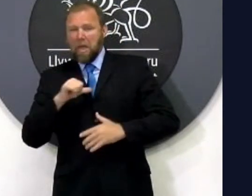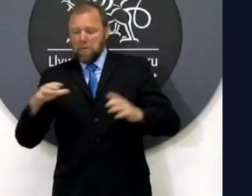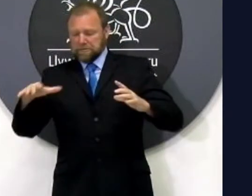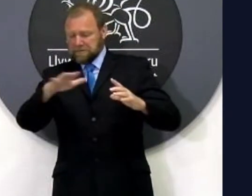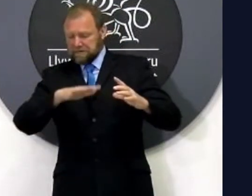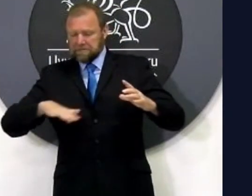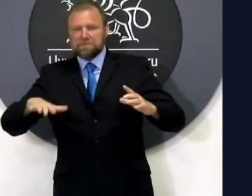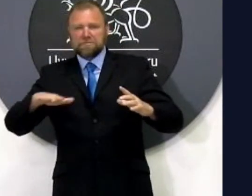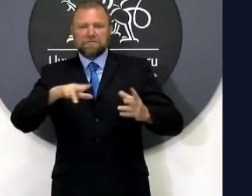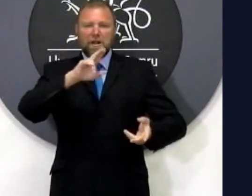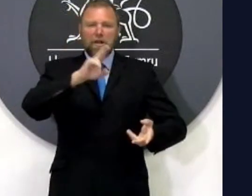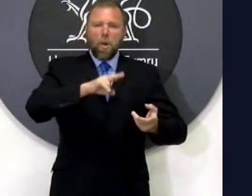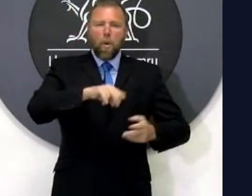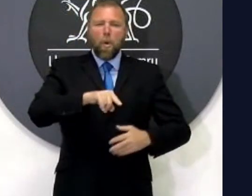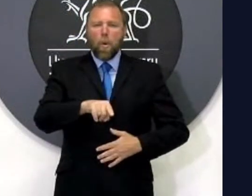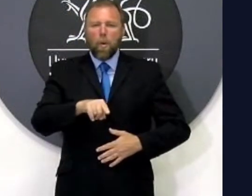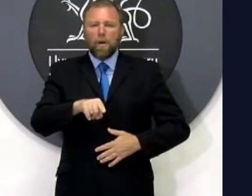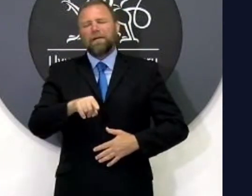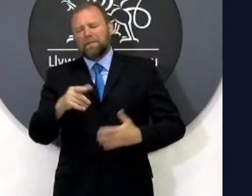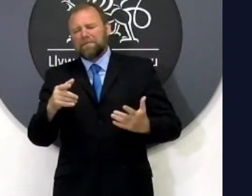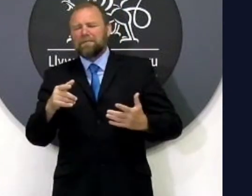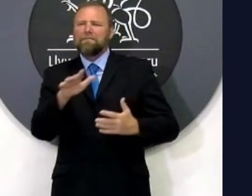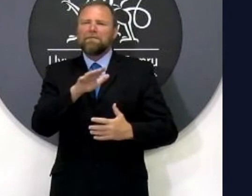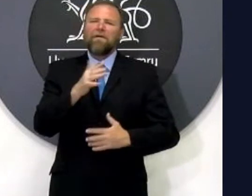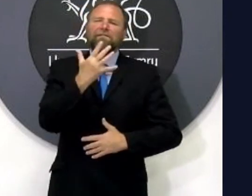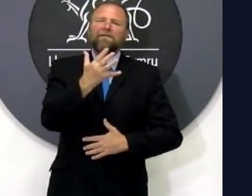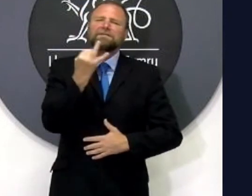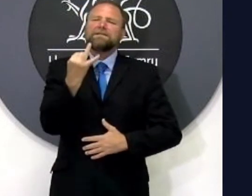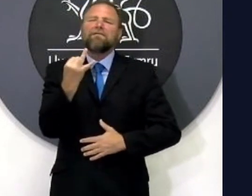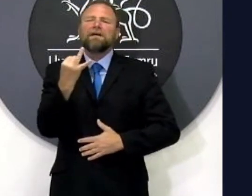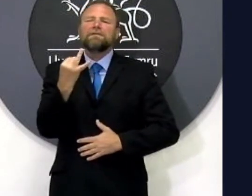been identified here in Wales. So the number is going up and has gone